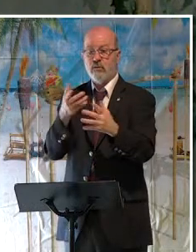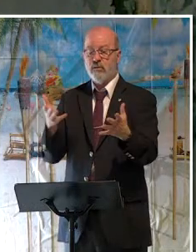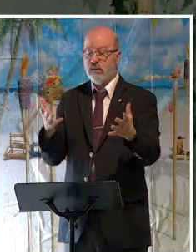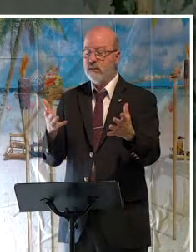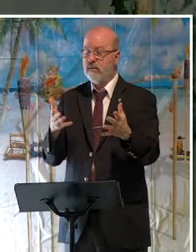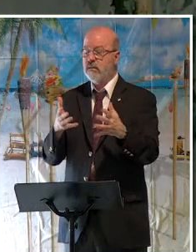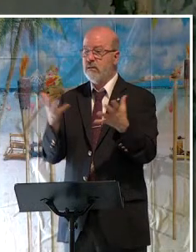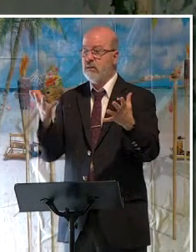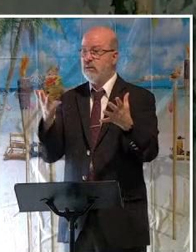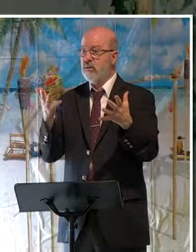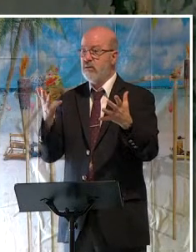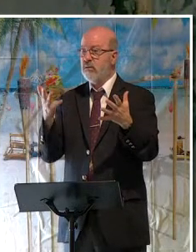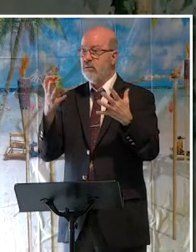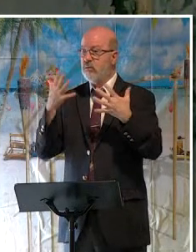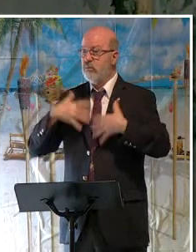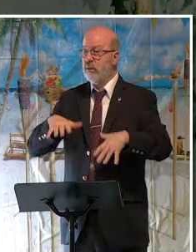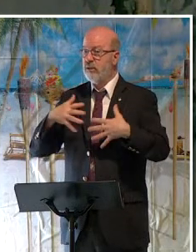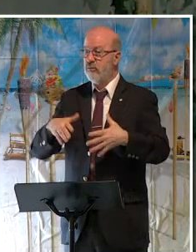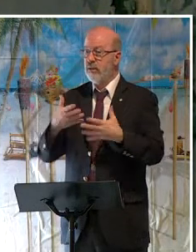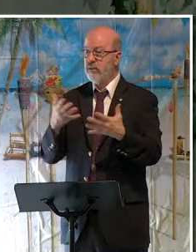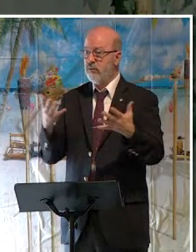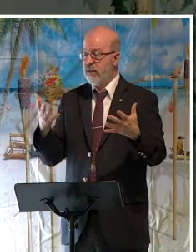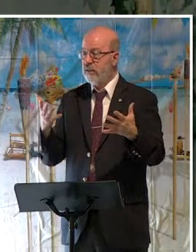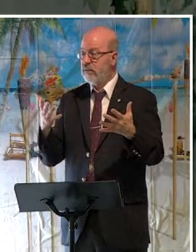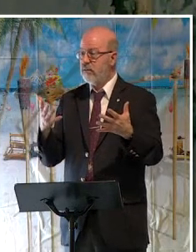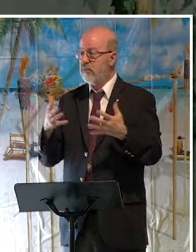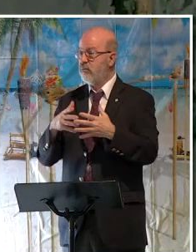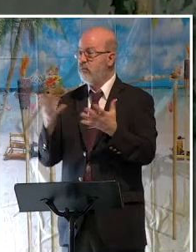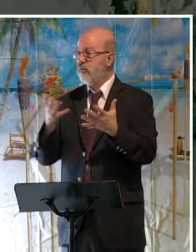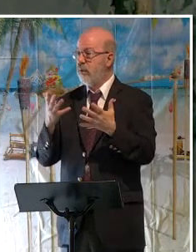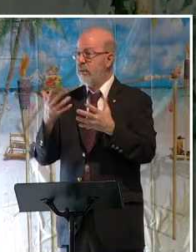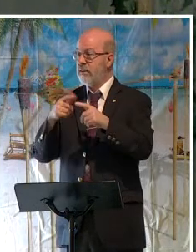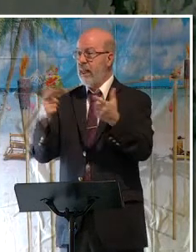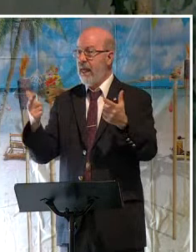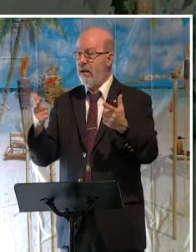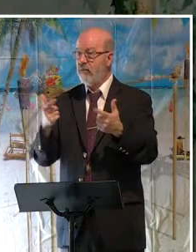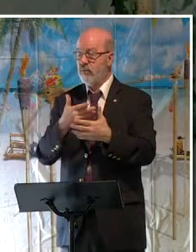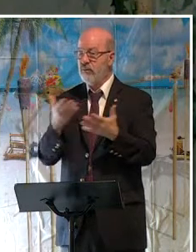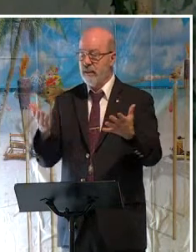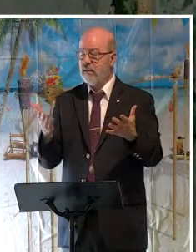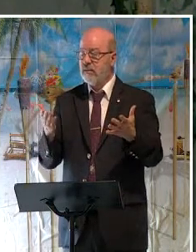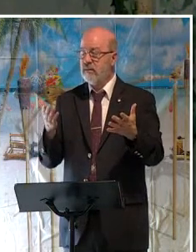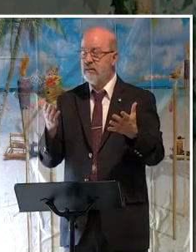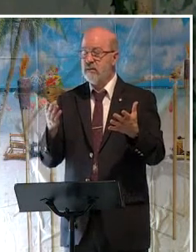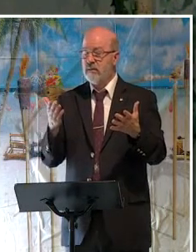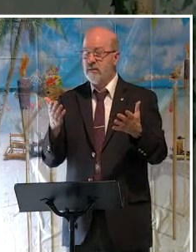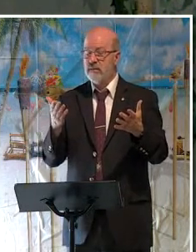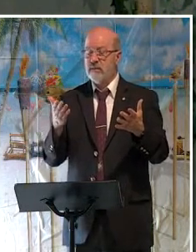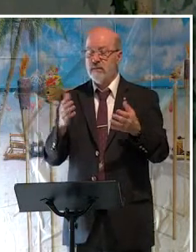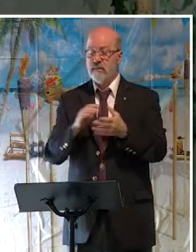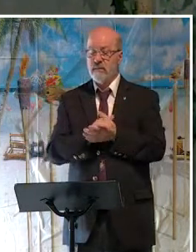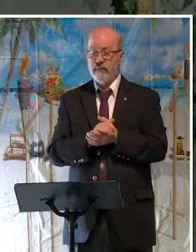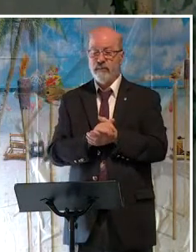things? What's the dress of those events? What's the language of those events?